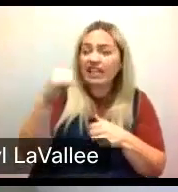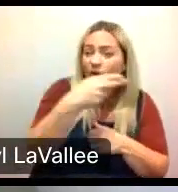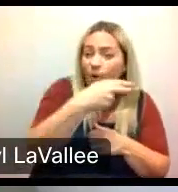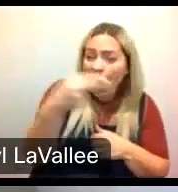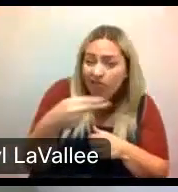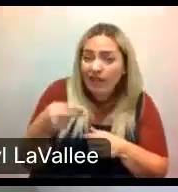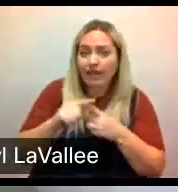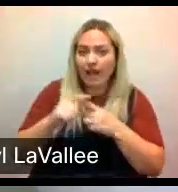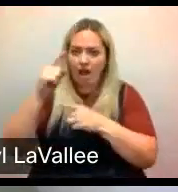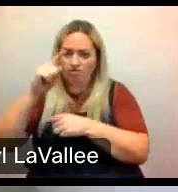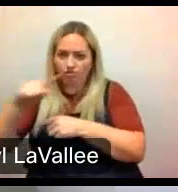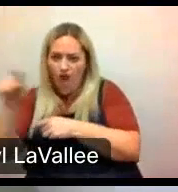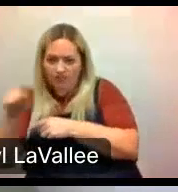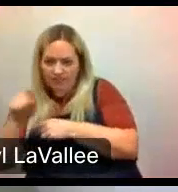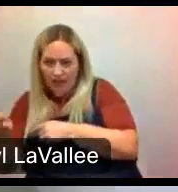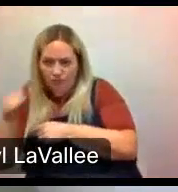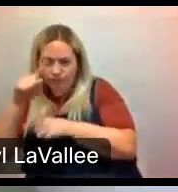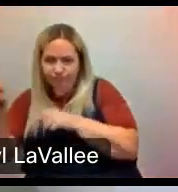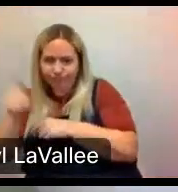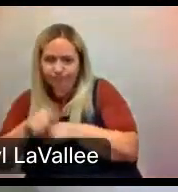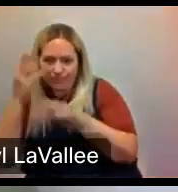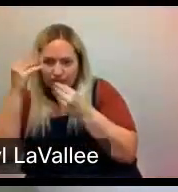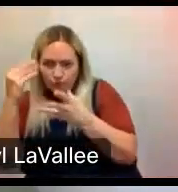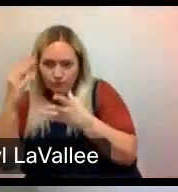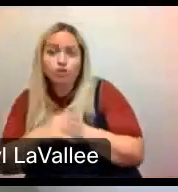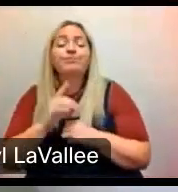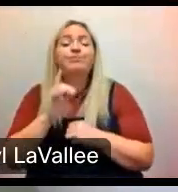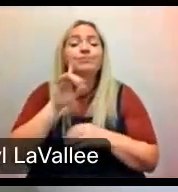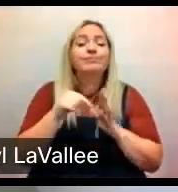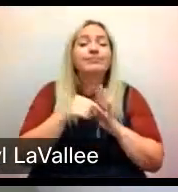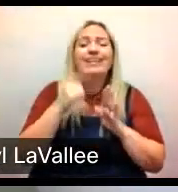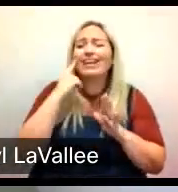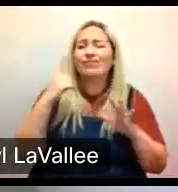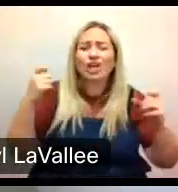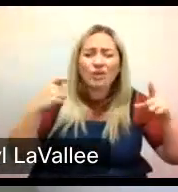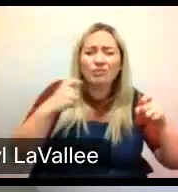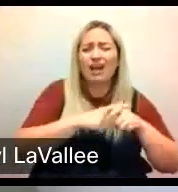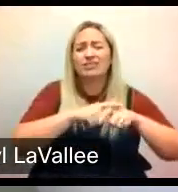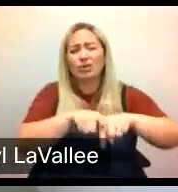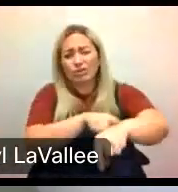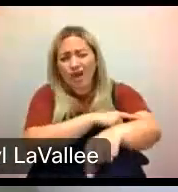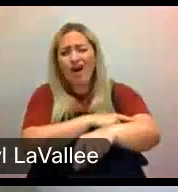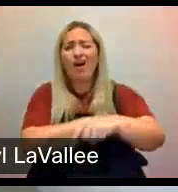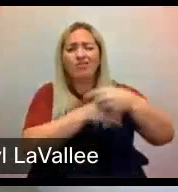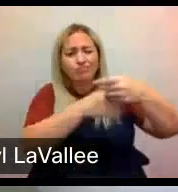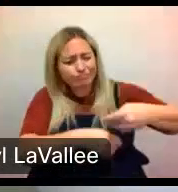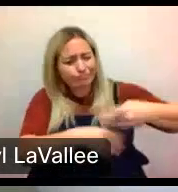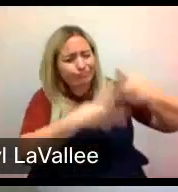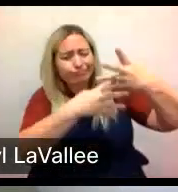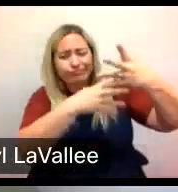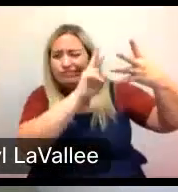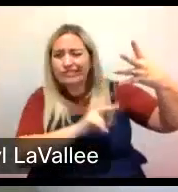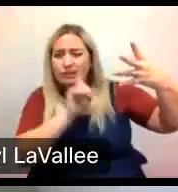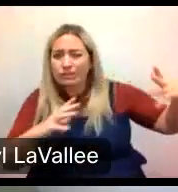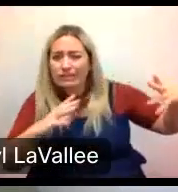out information. If we are looking at a more complex or long work that we're supposed to be summarizing, it